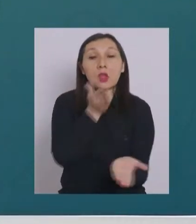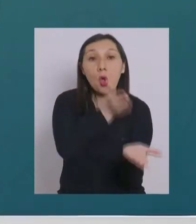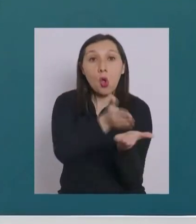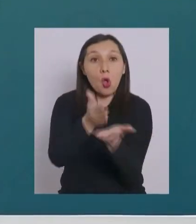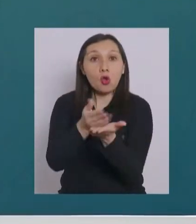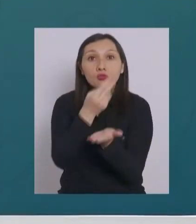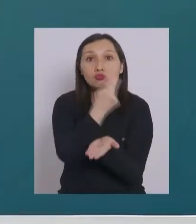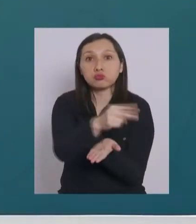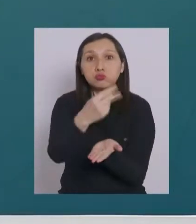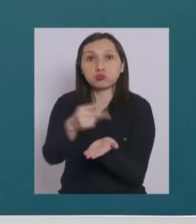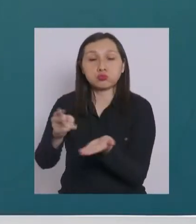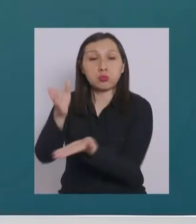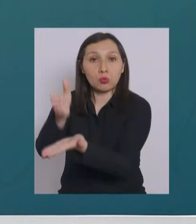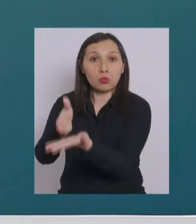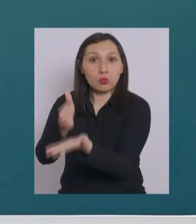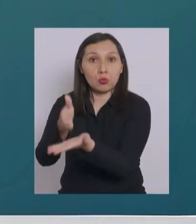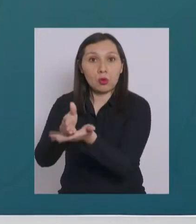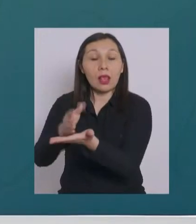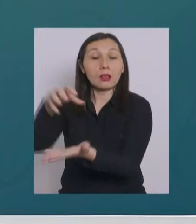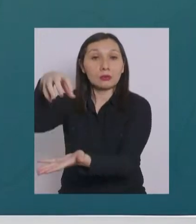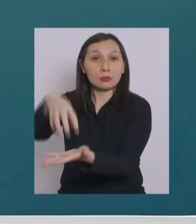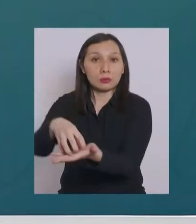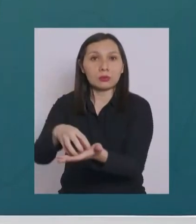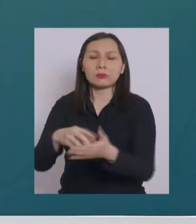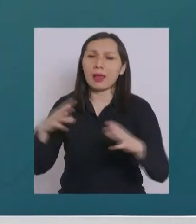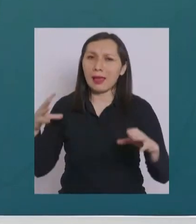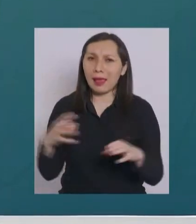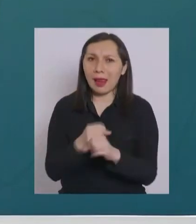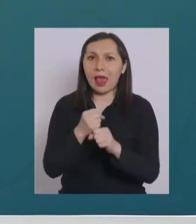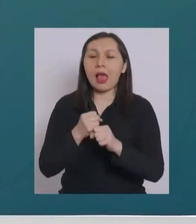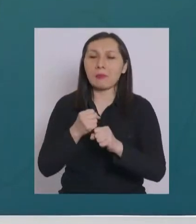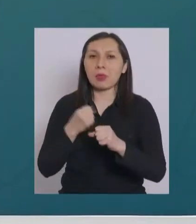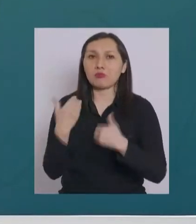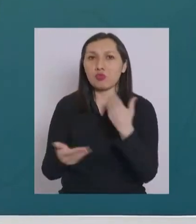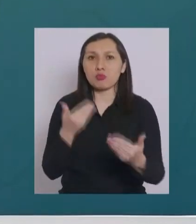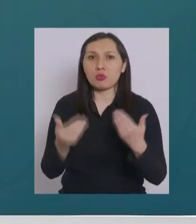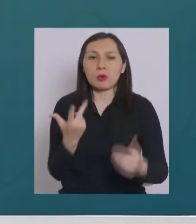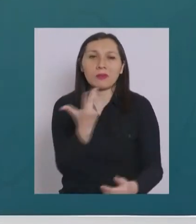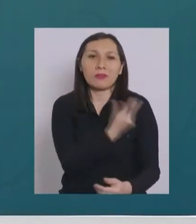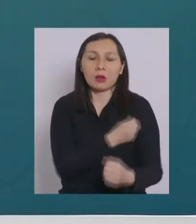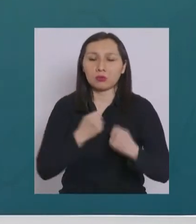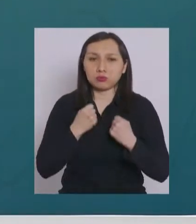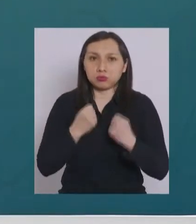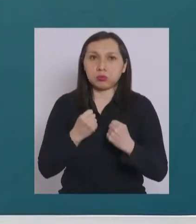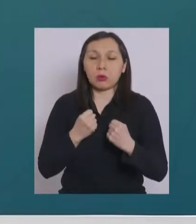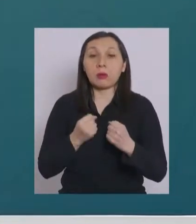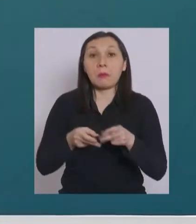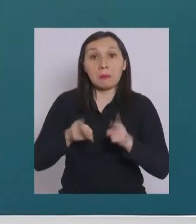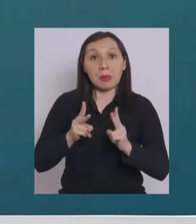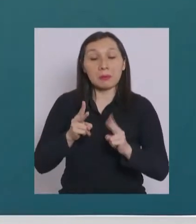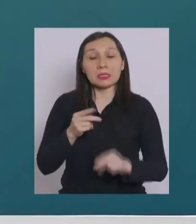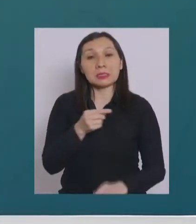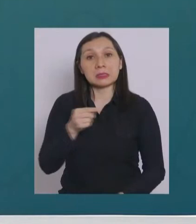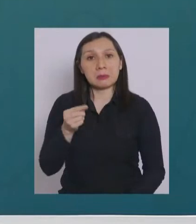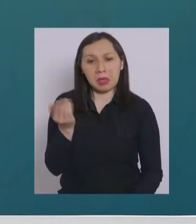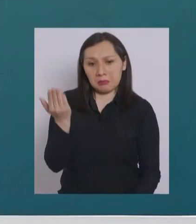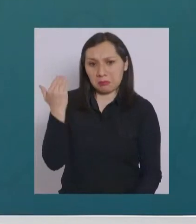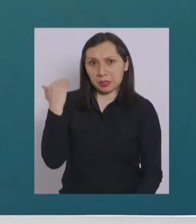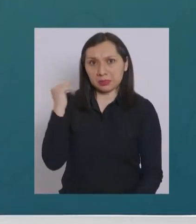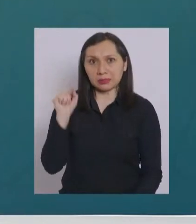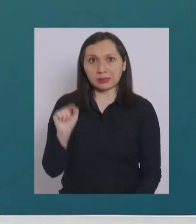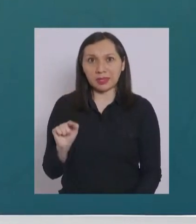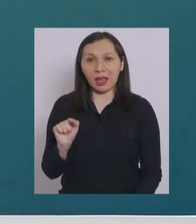of the vaccination of school children within their schools and the rapid advance of this booster vaccination allowed